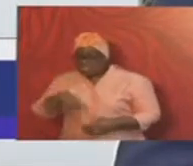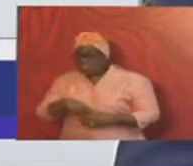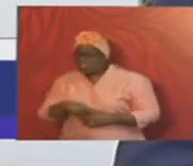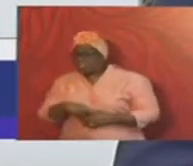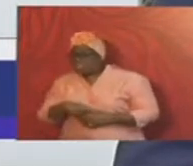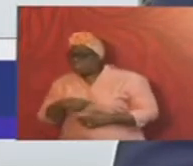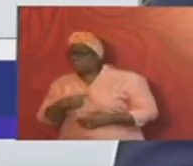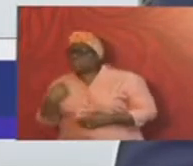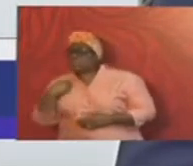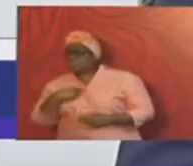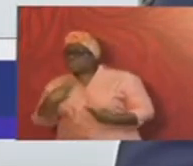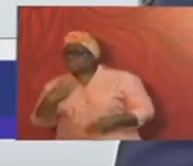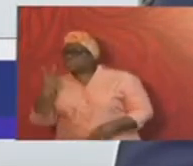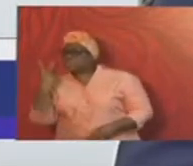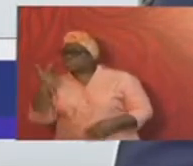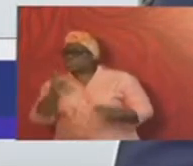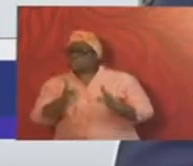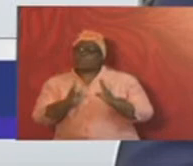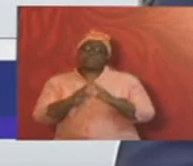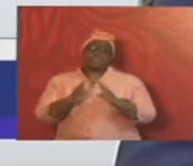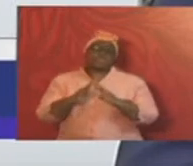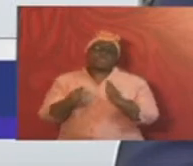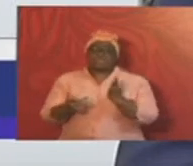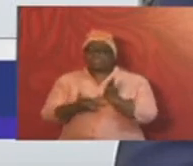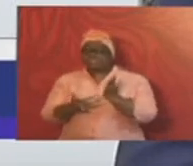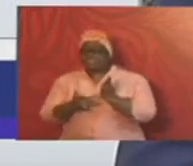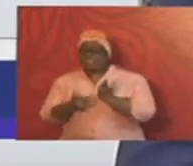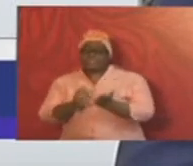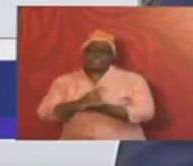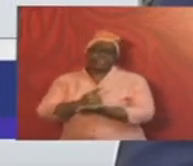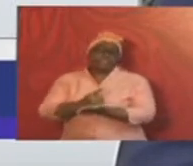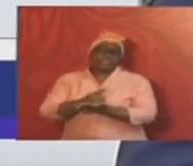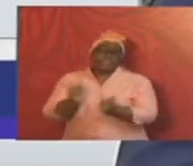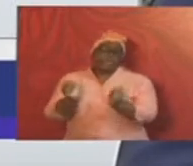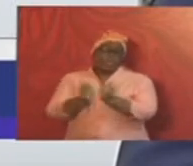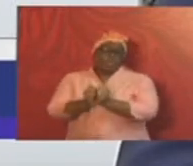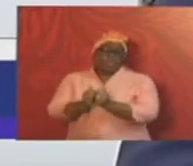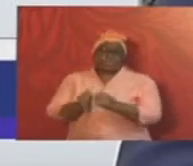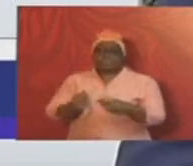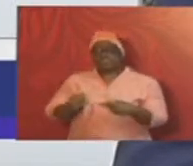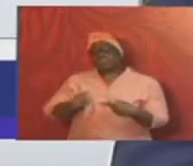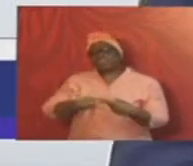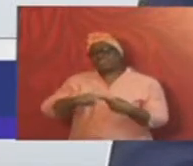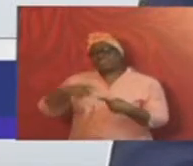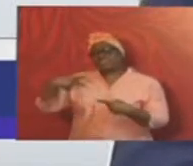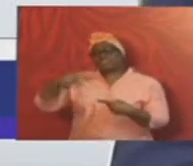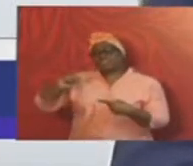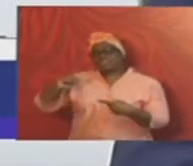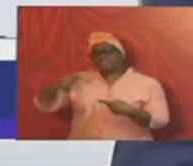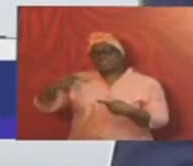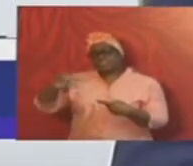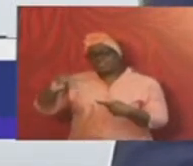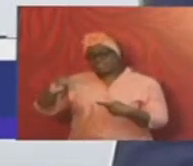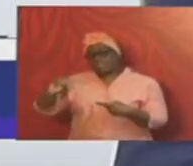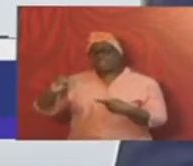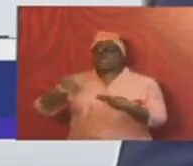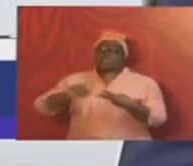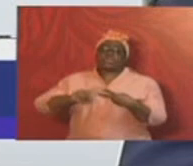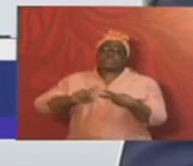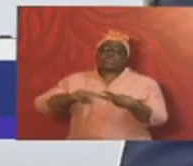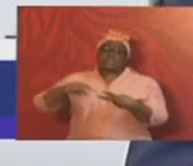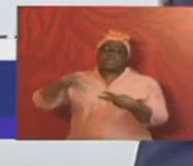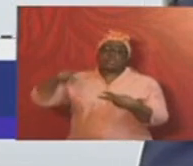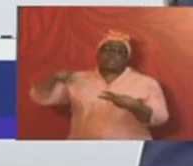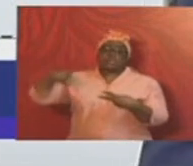discussions with PAHO Trinidad, PAHO Washington, CARFA, all